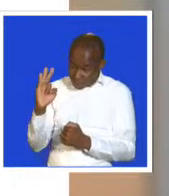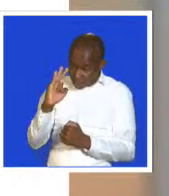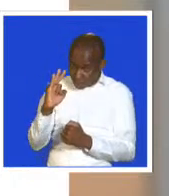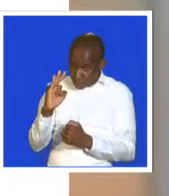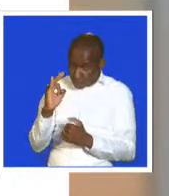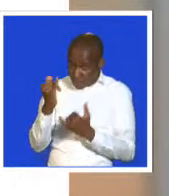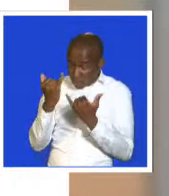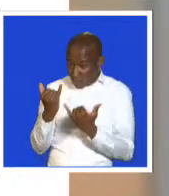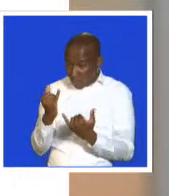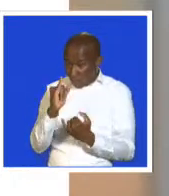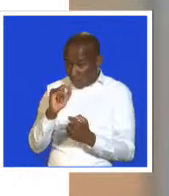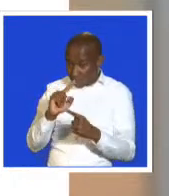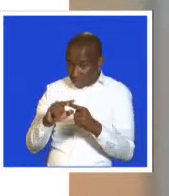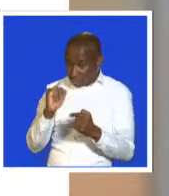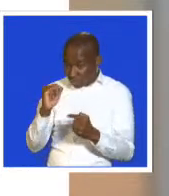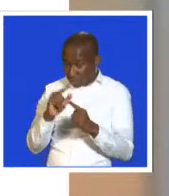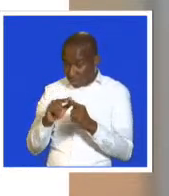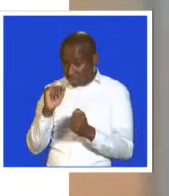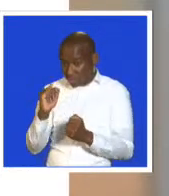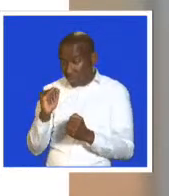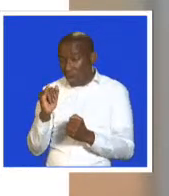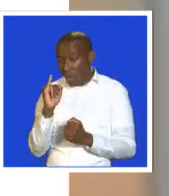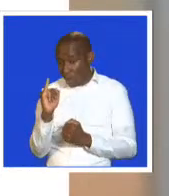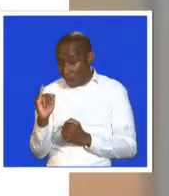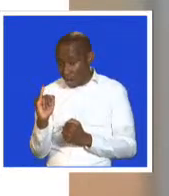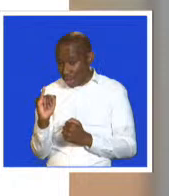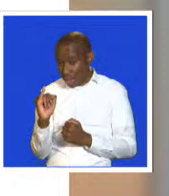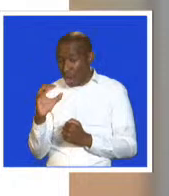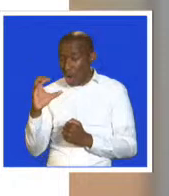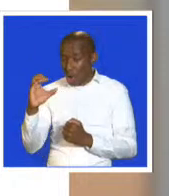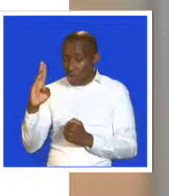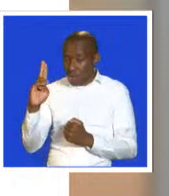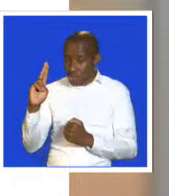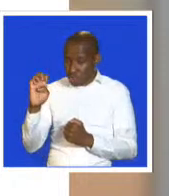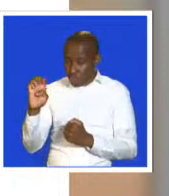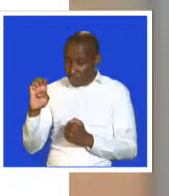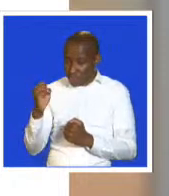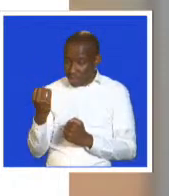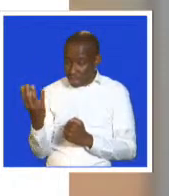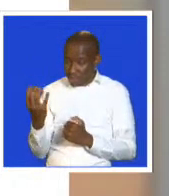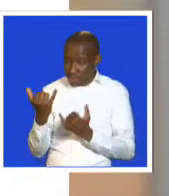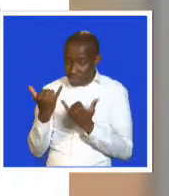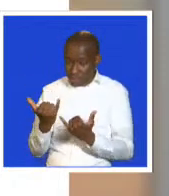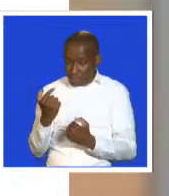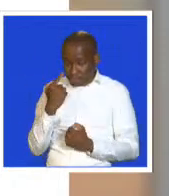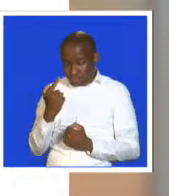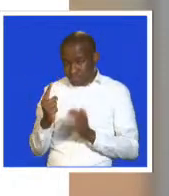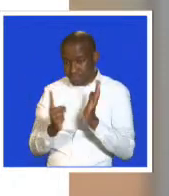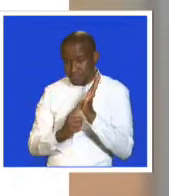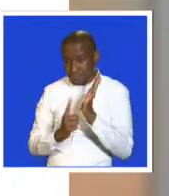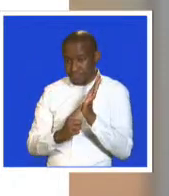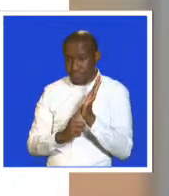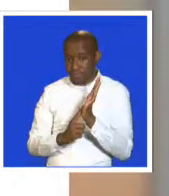gives us 1 times 1 times 1, which is just 1, which is a cubic number. So let us look at this example.